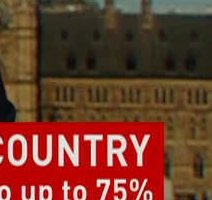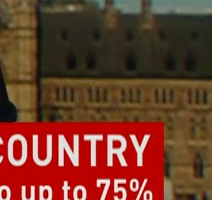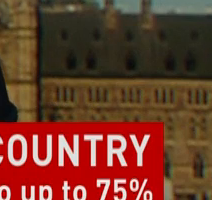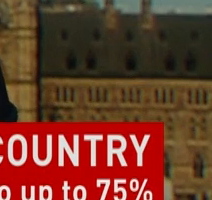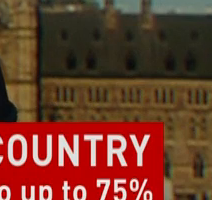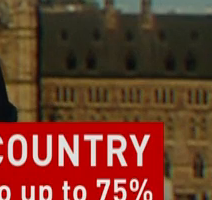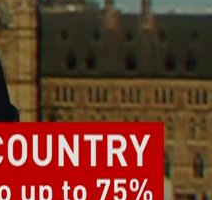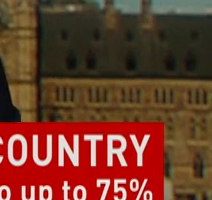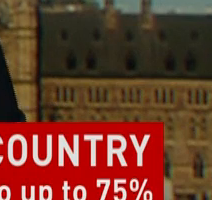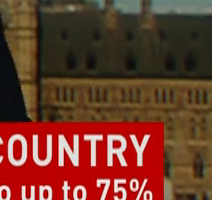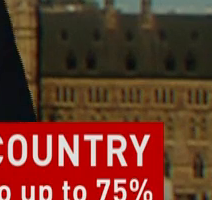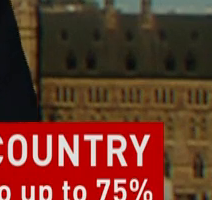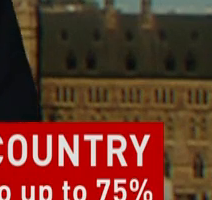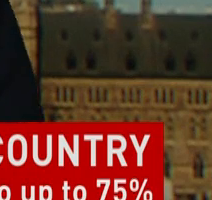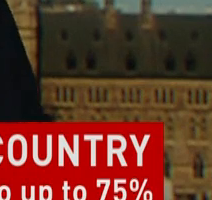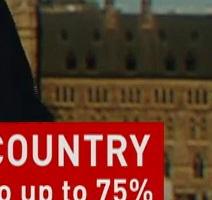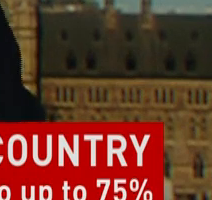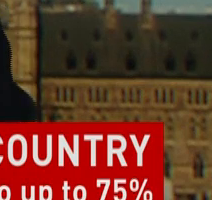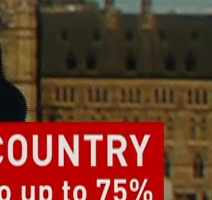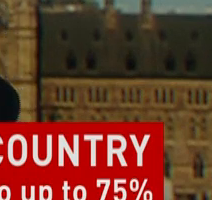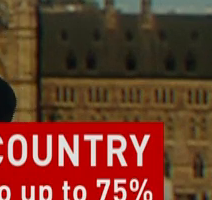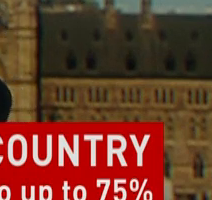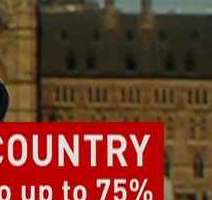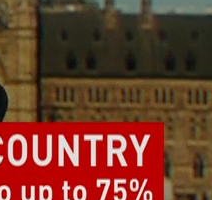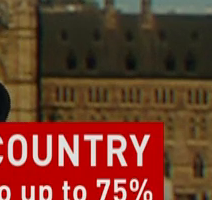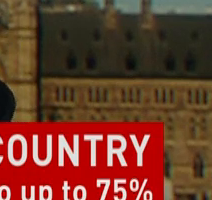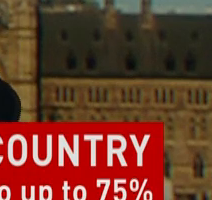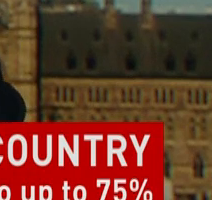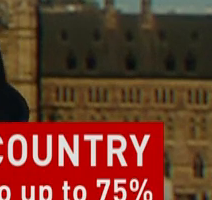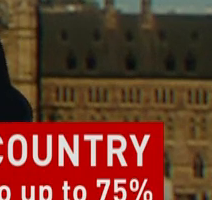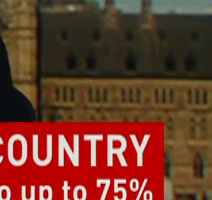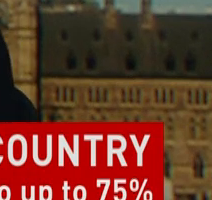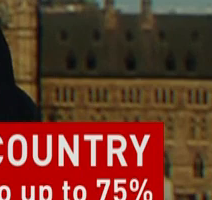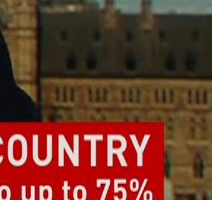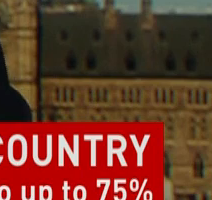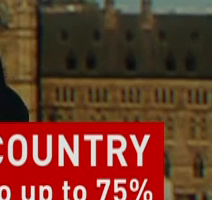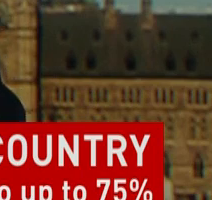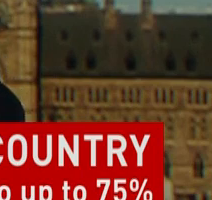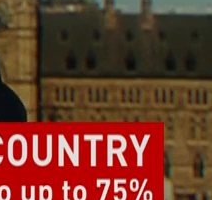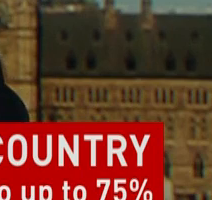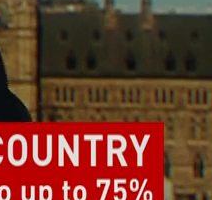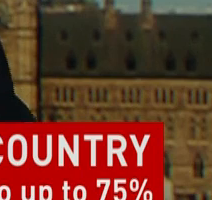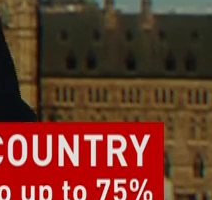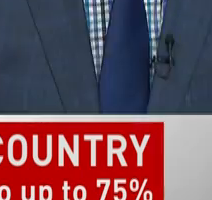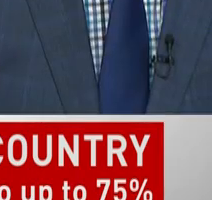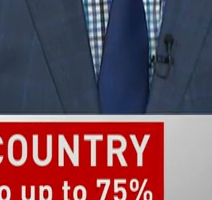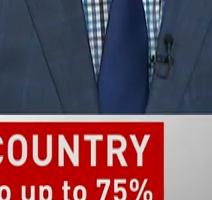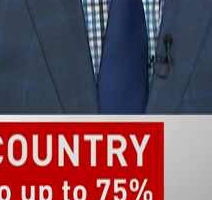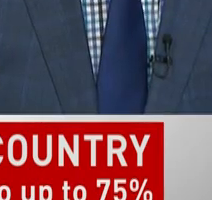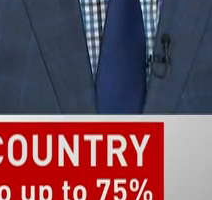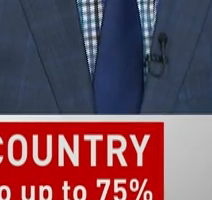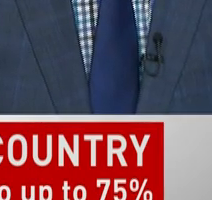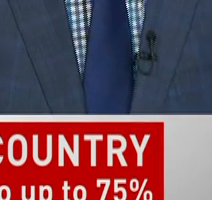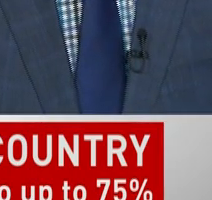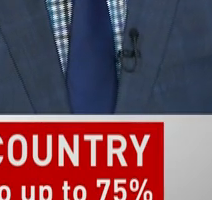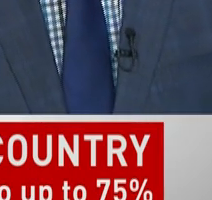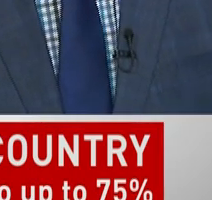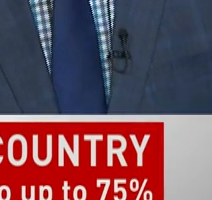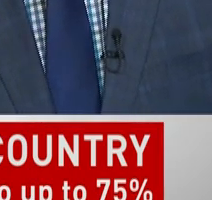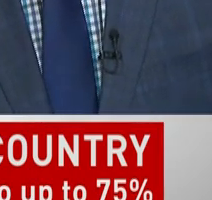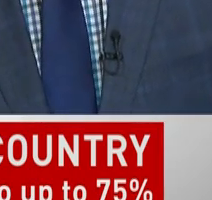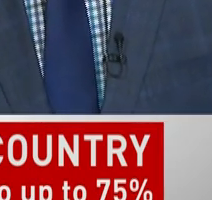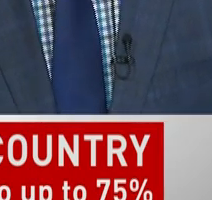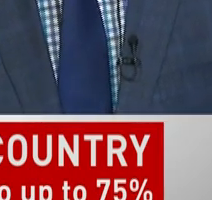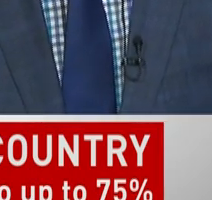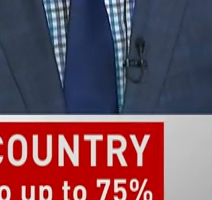the government agreeing that that wasn't enough and bringing it up to 75%. Let's bring in Vashi Capellas and David Cochrane for some of those details.